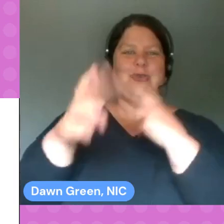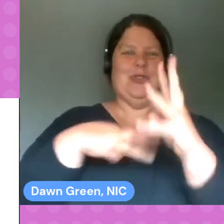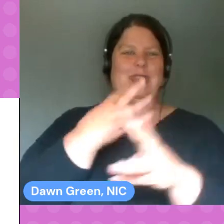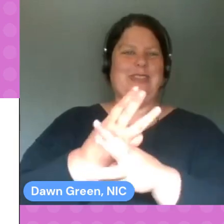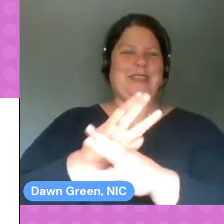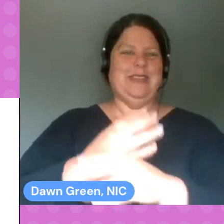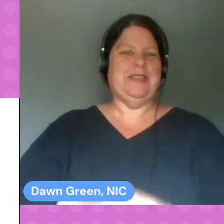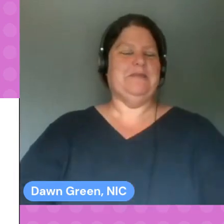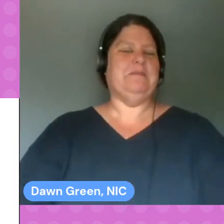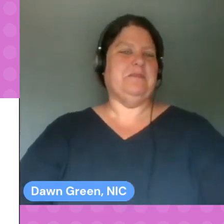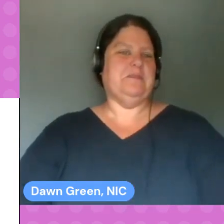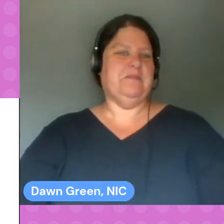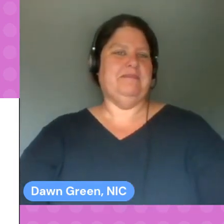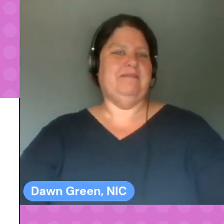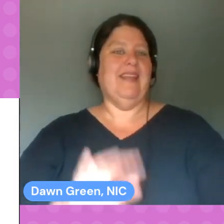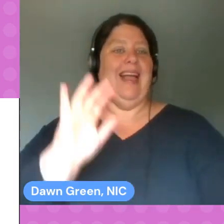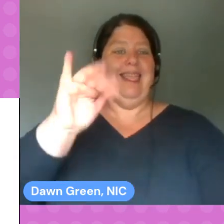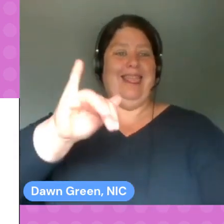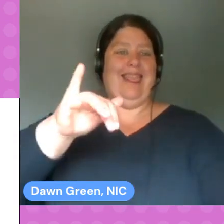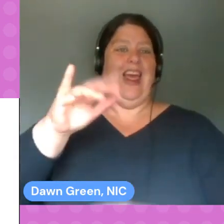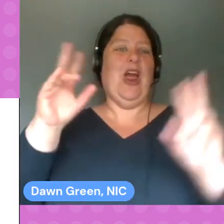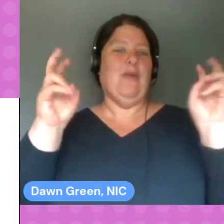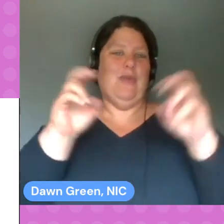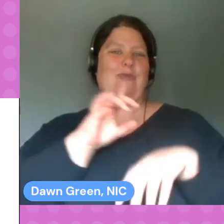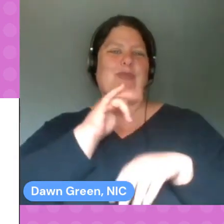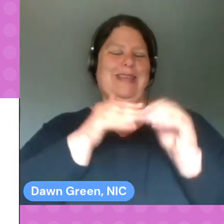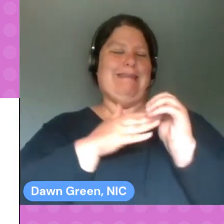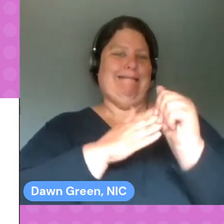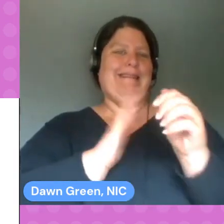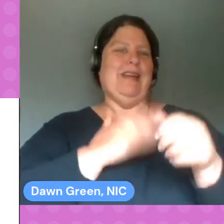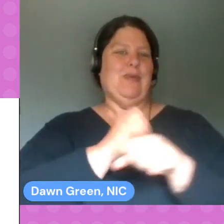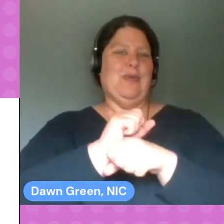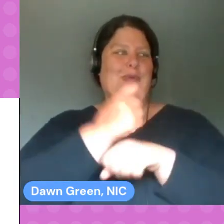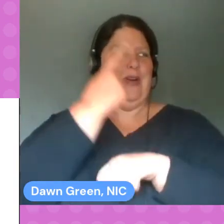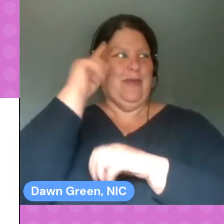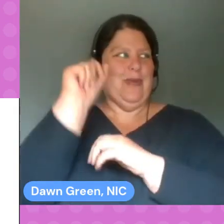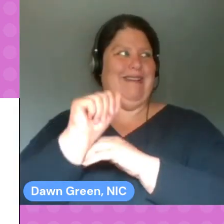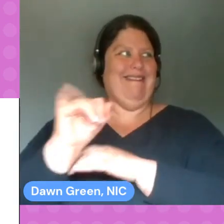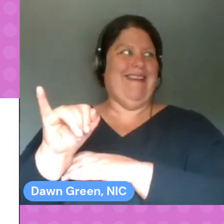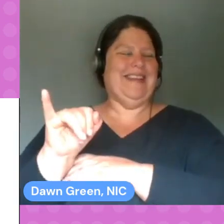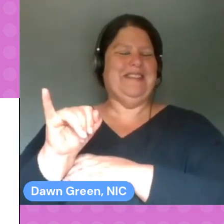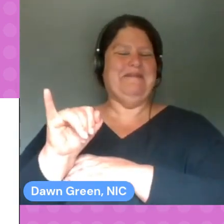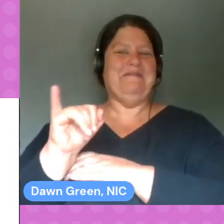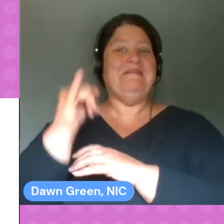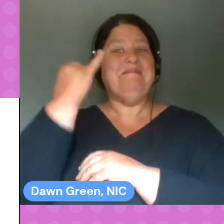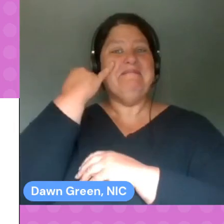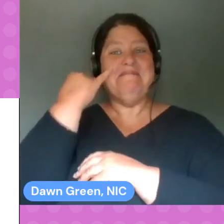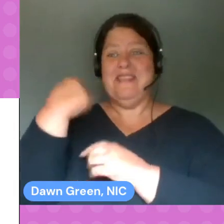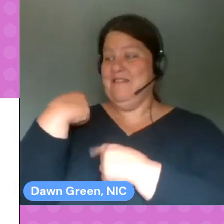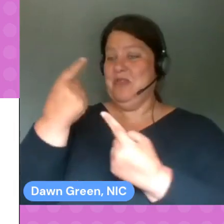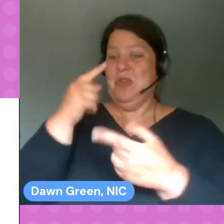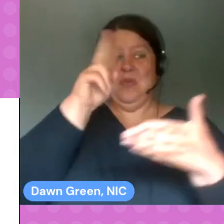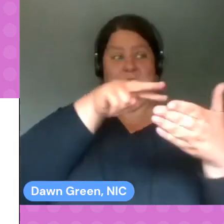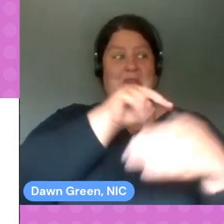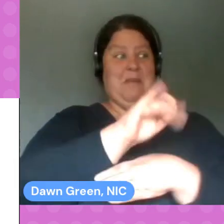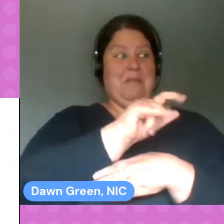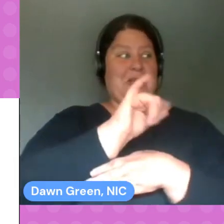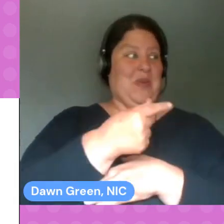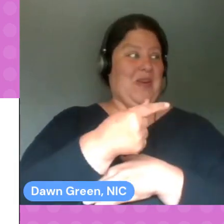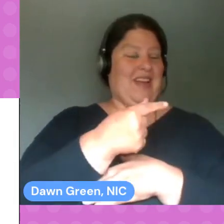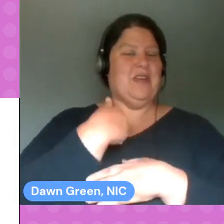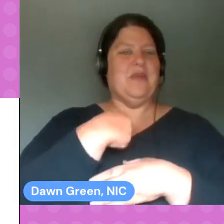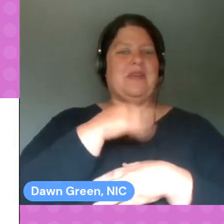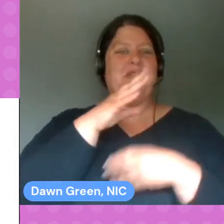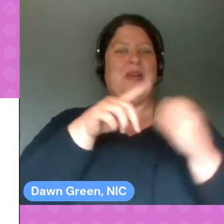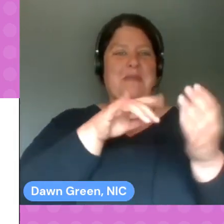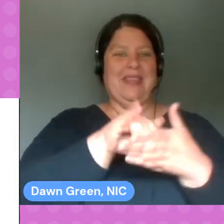And this quote really guides our work on AI. And if you've read some of our blog posts online, we've been talking about this